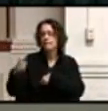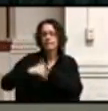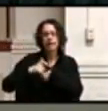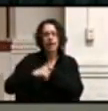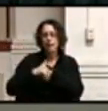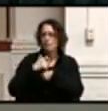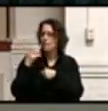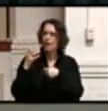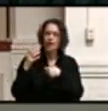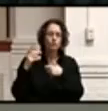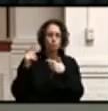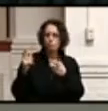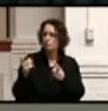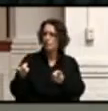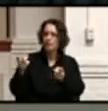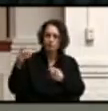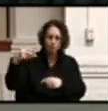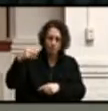to